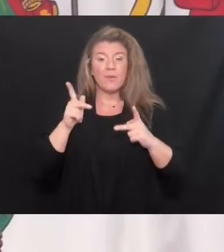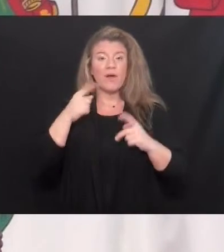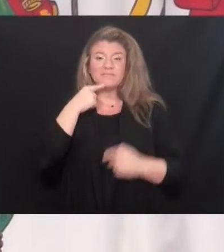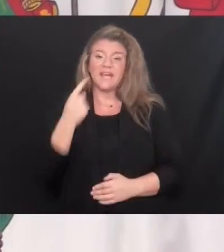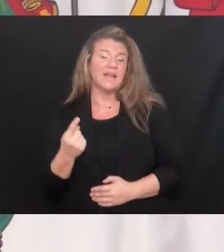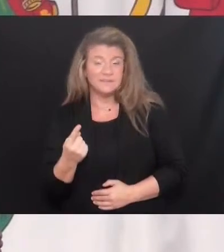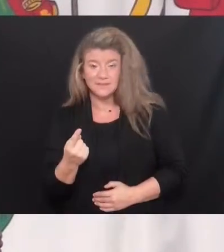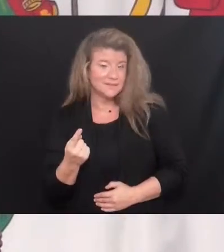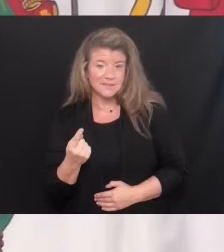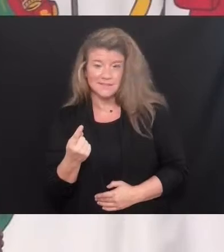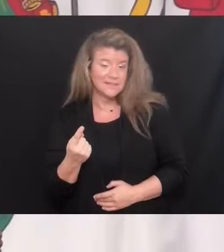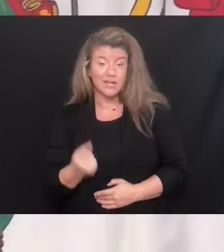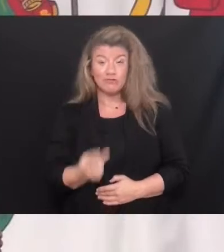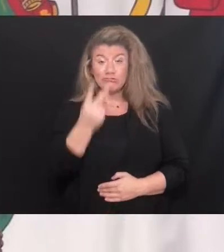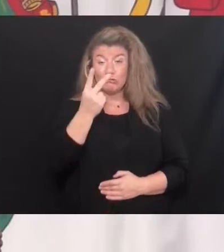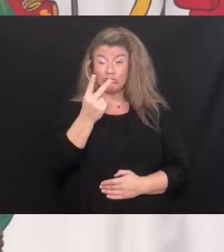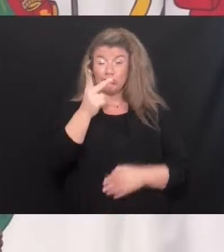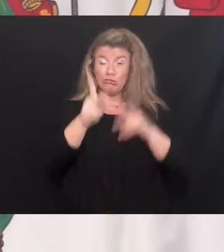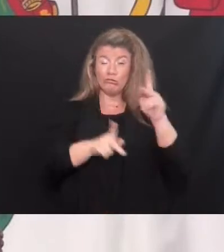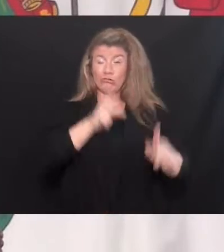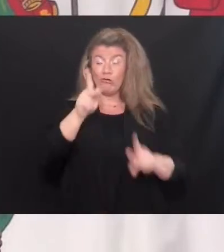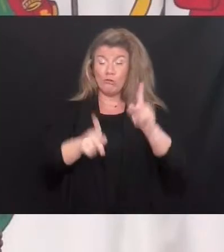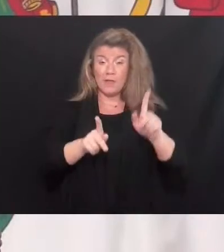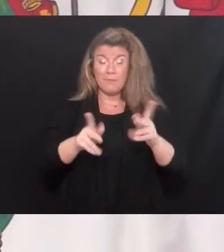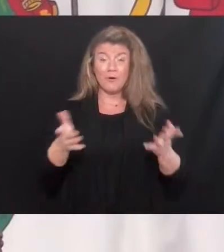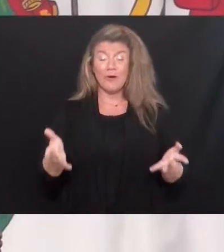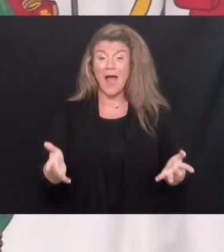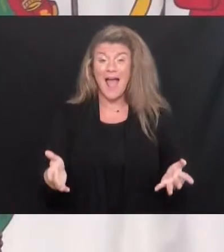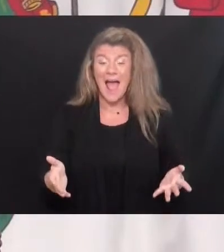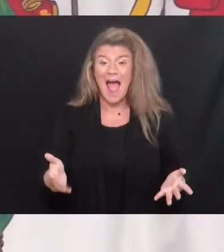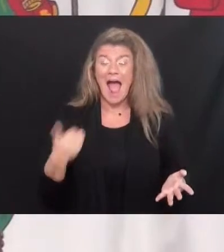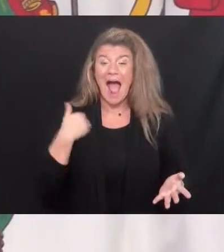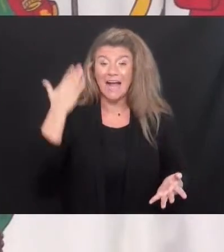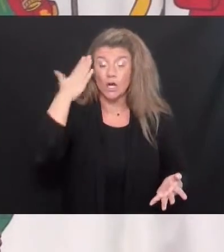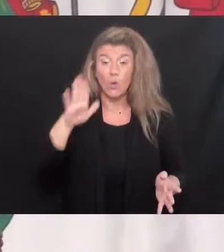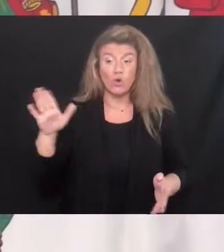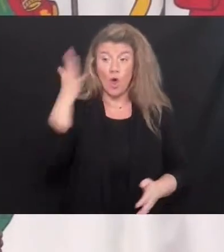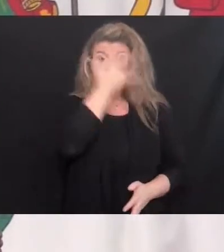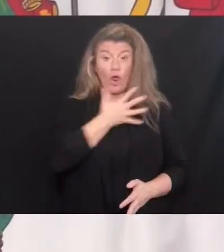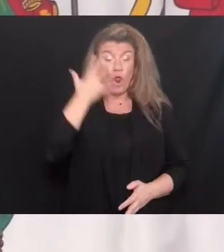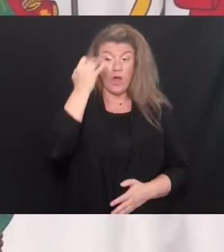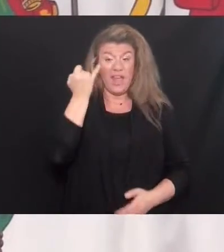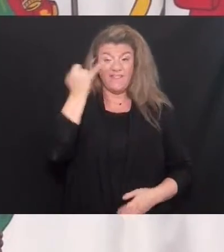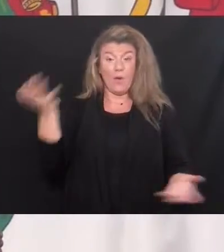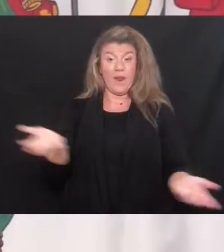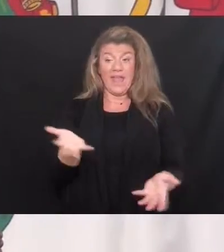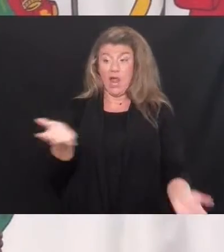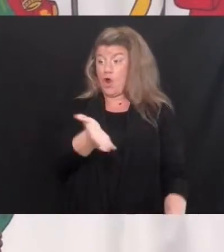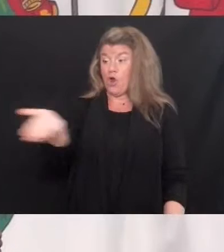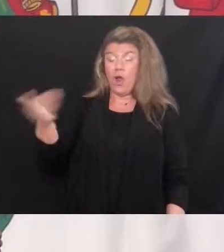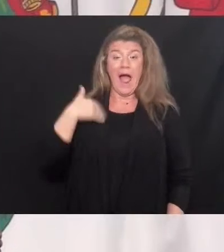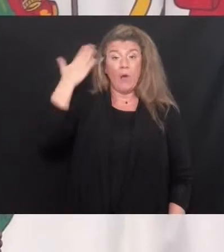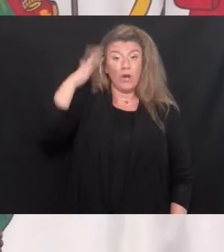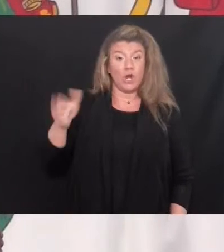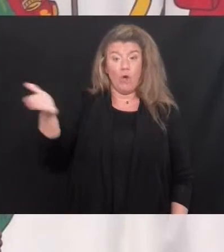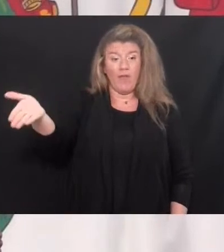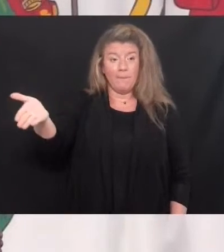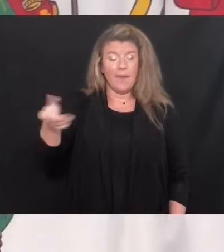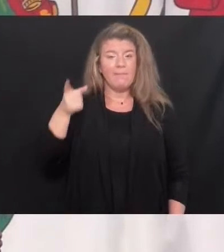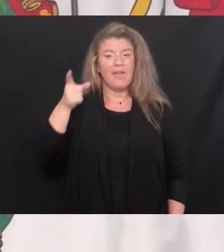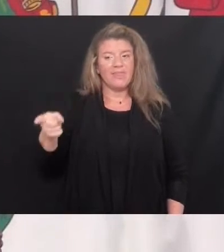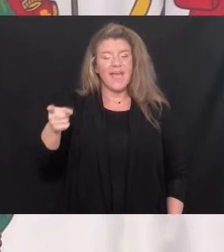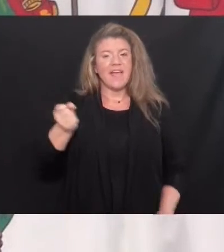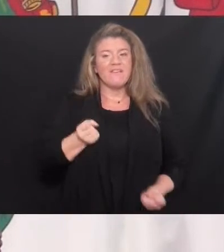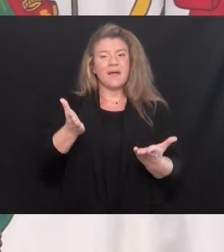know, two individuals that I wouldn't know them if they were standing right there, you know, have expressed real